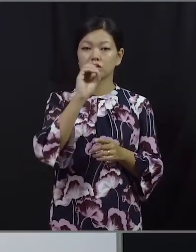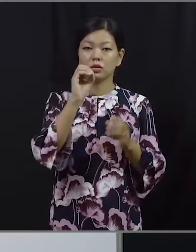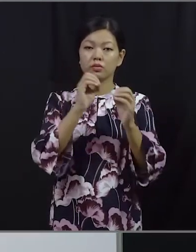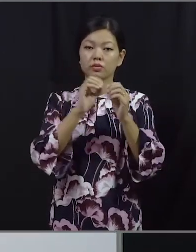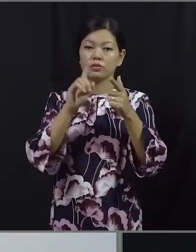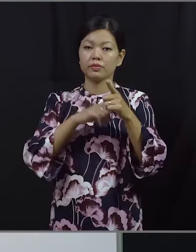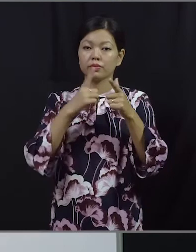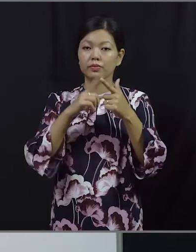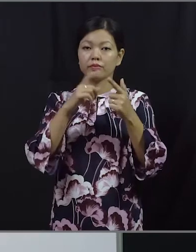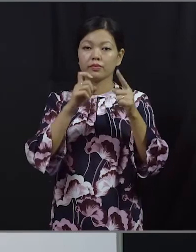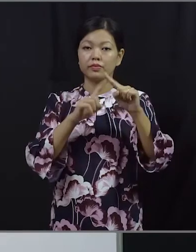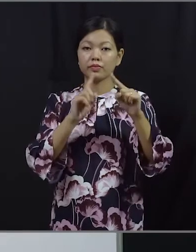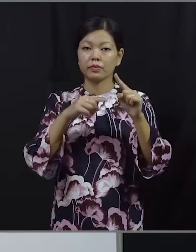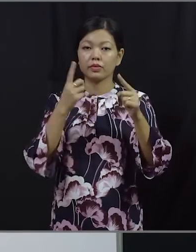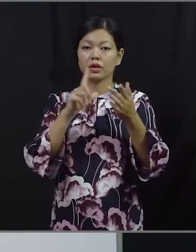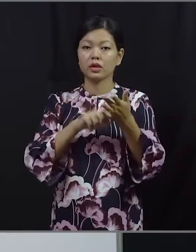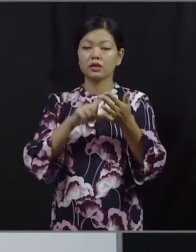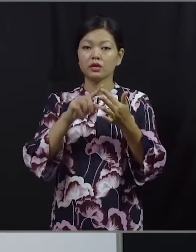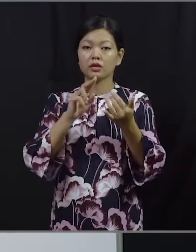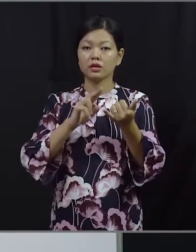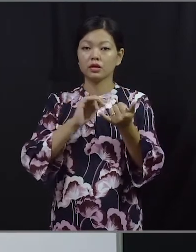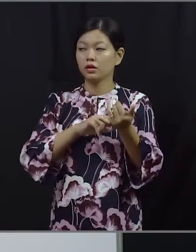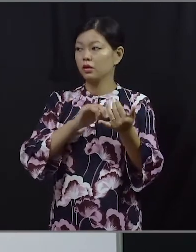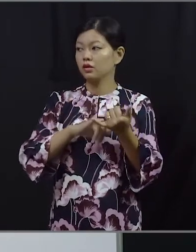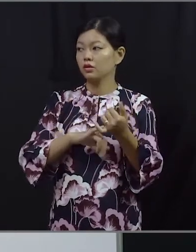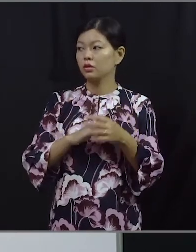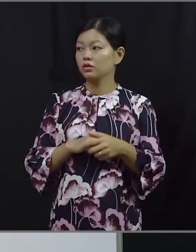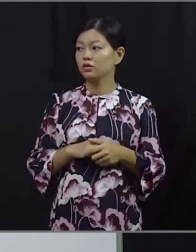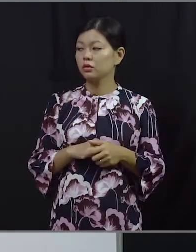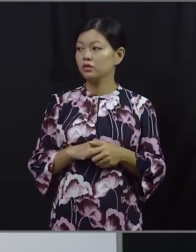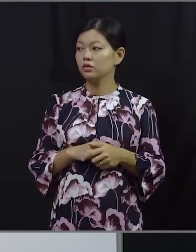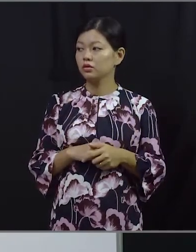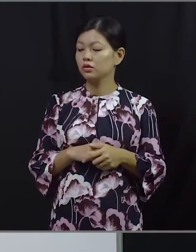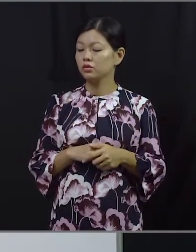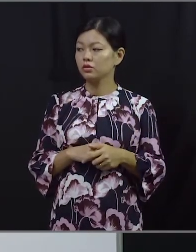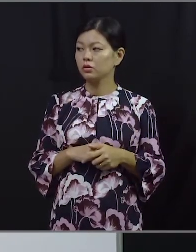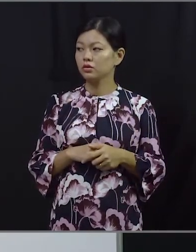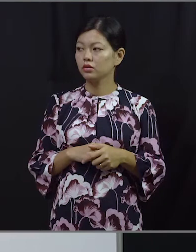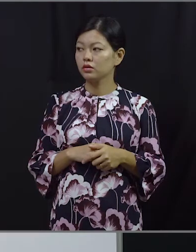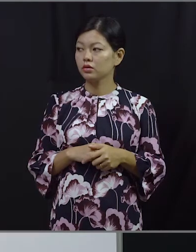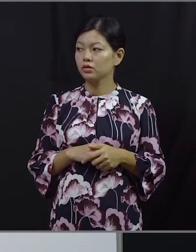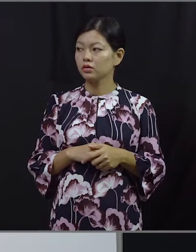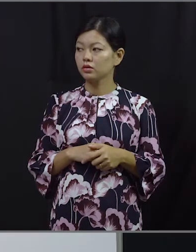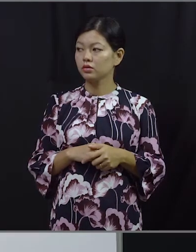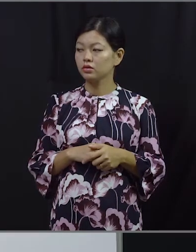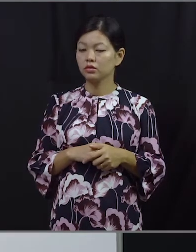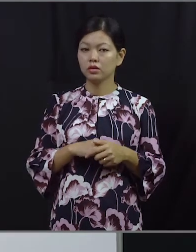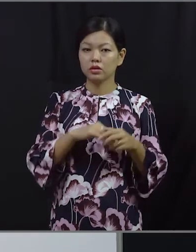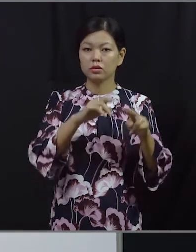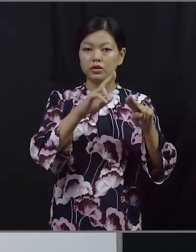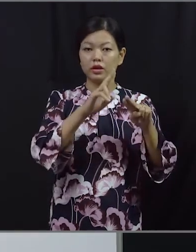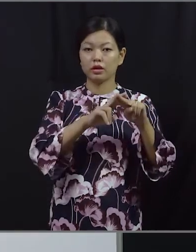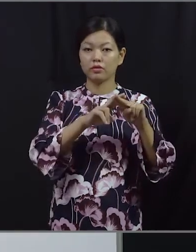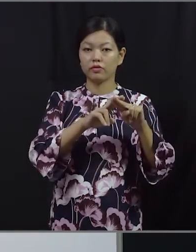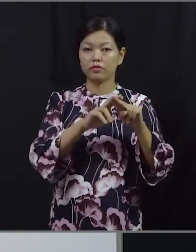So, here, so this is F, and this is also focus. So, this is focal focus for object. So, I am writing